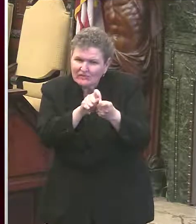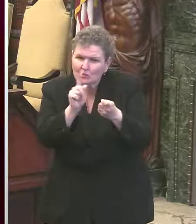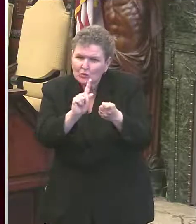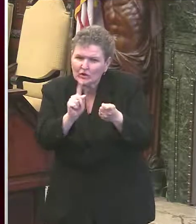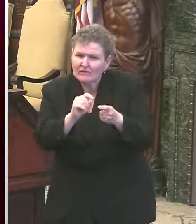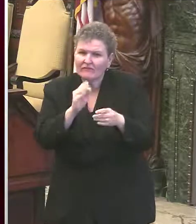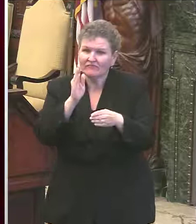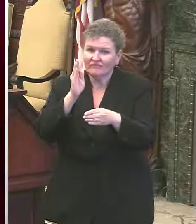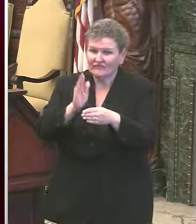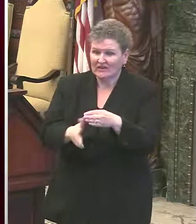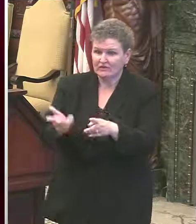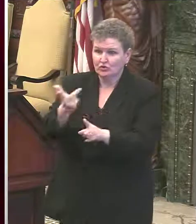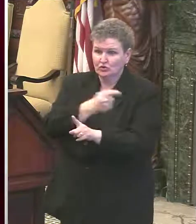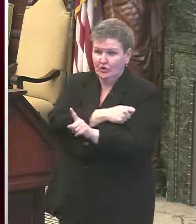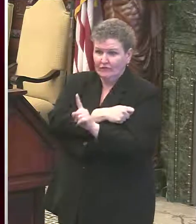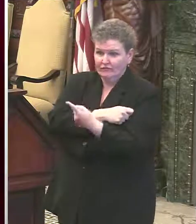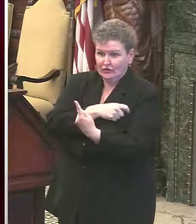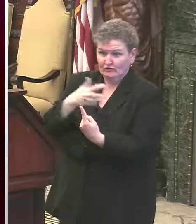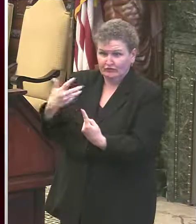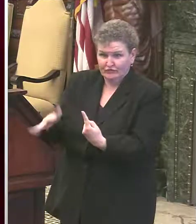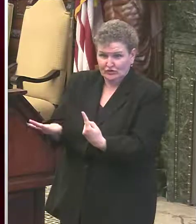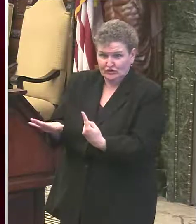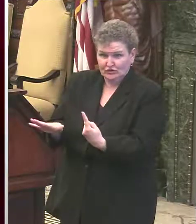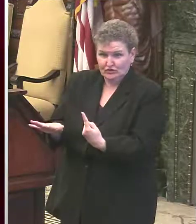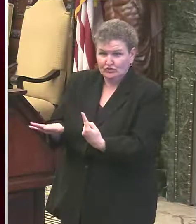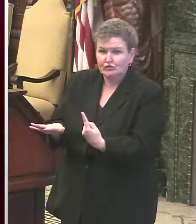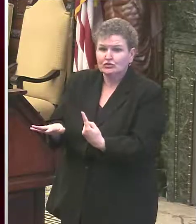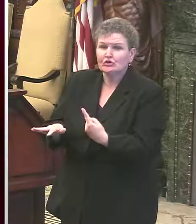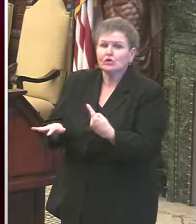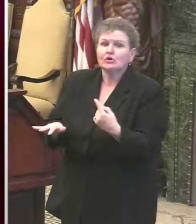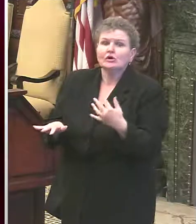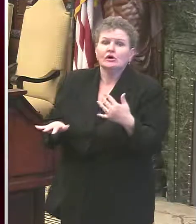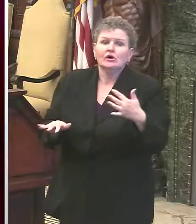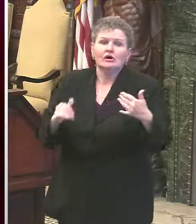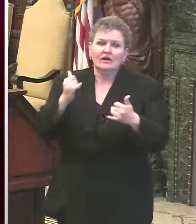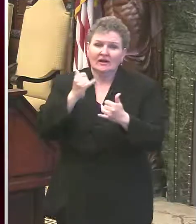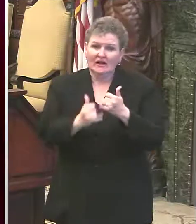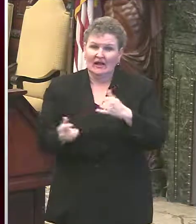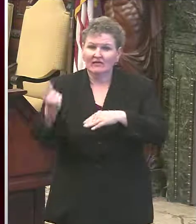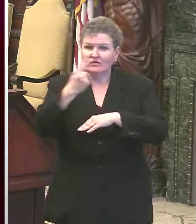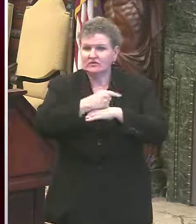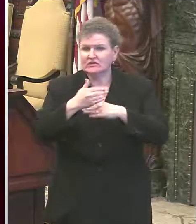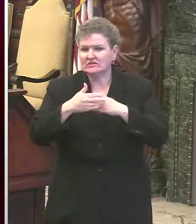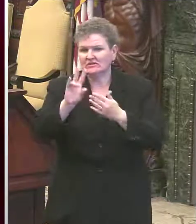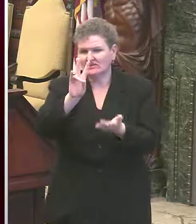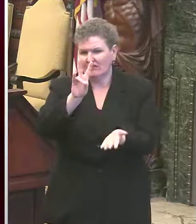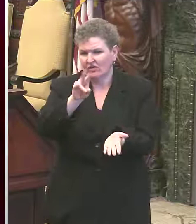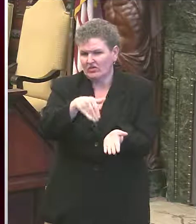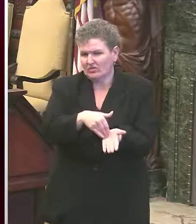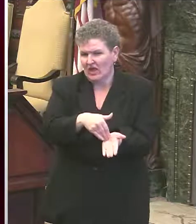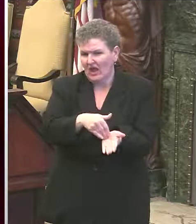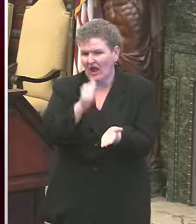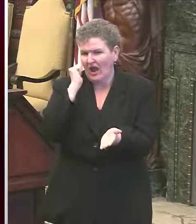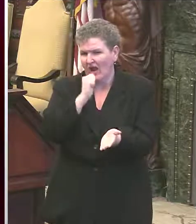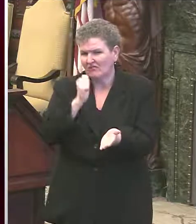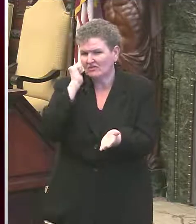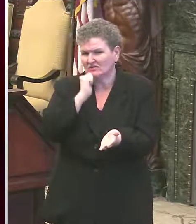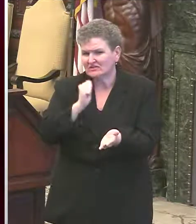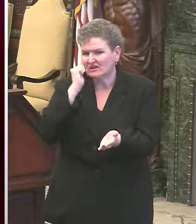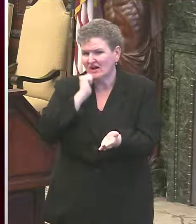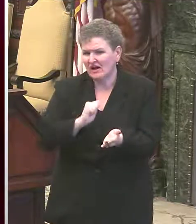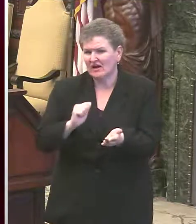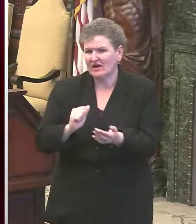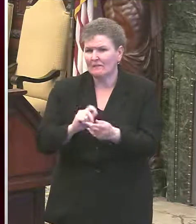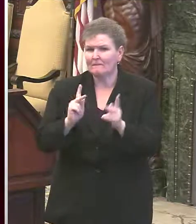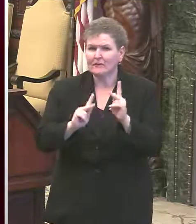its first dose. In the last couple of days, they were doing more than 7,000 doses per day. The total number of